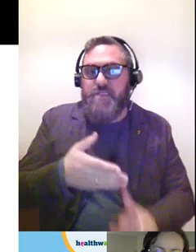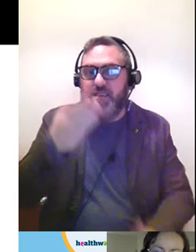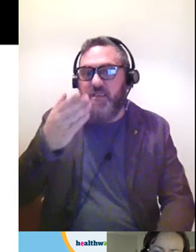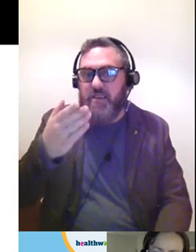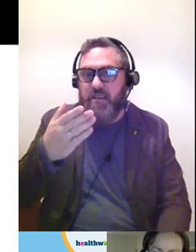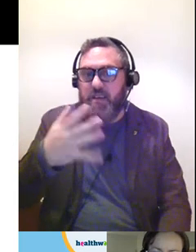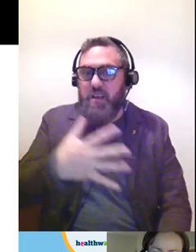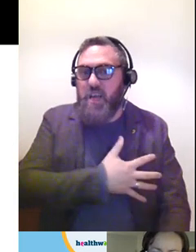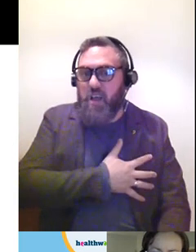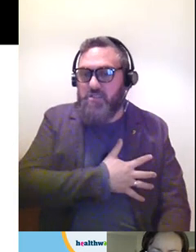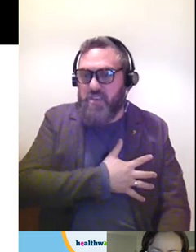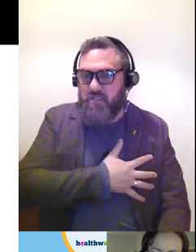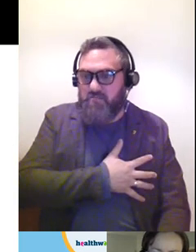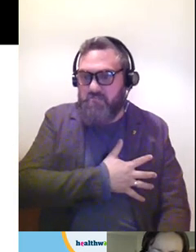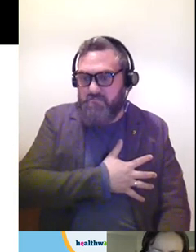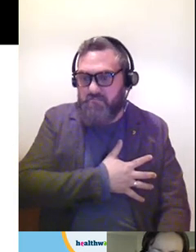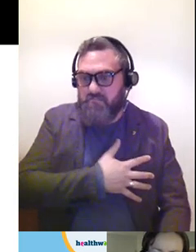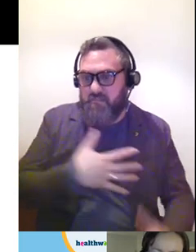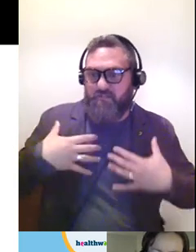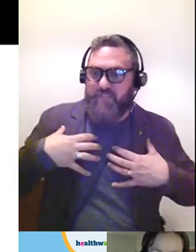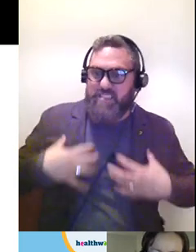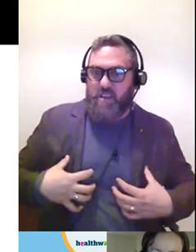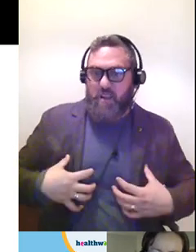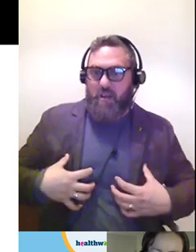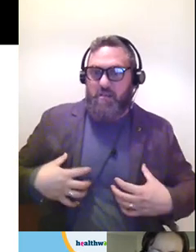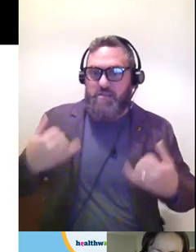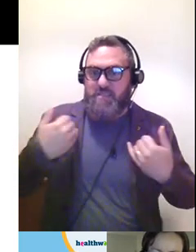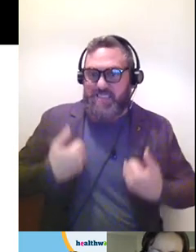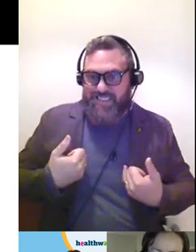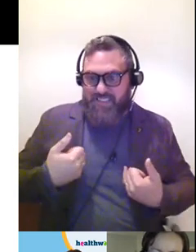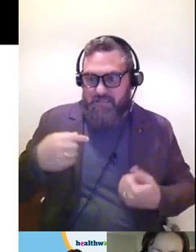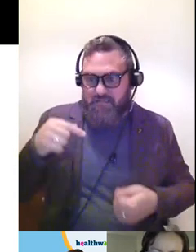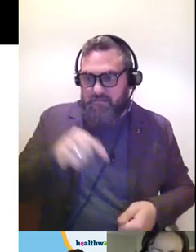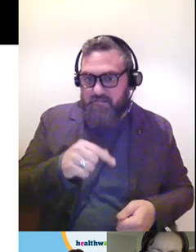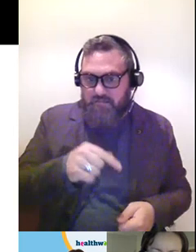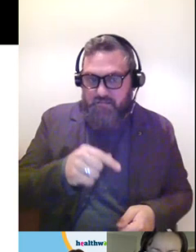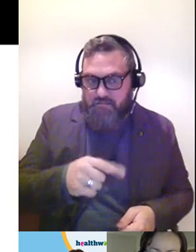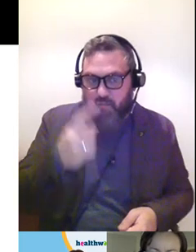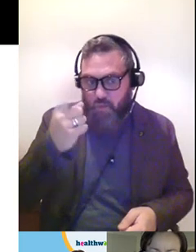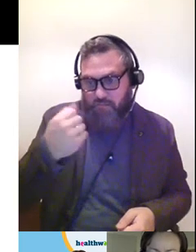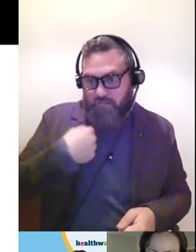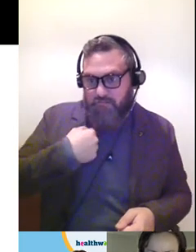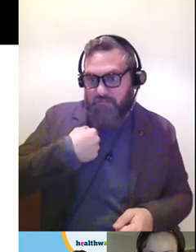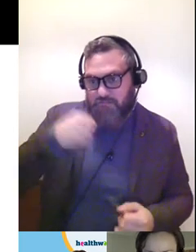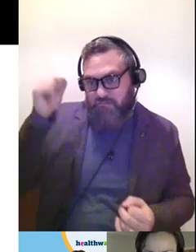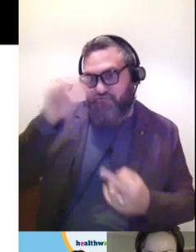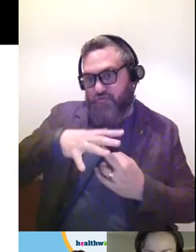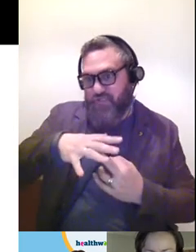We've identified cardiovascular disease as one of our priority areas